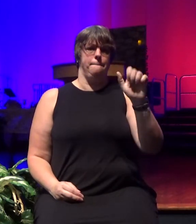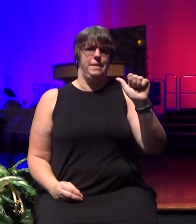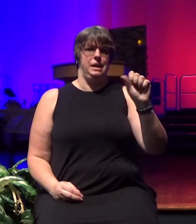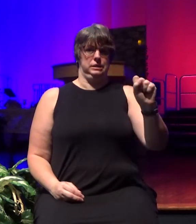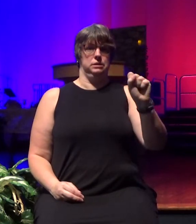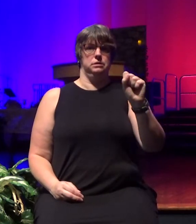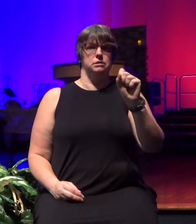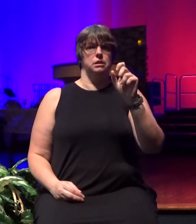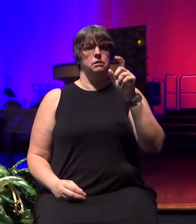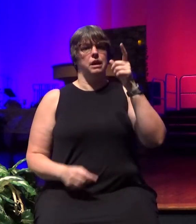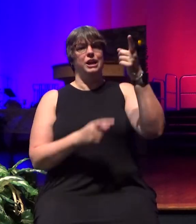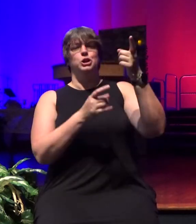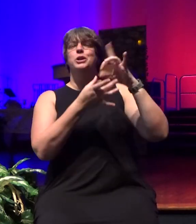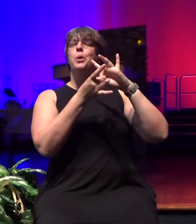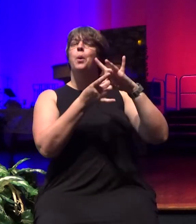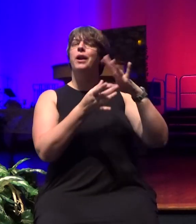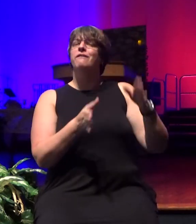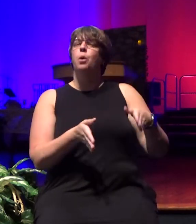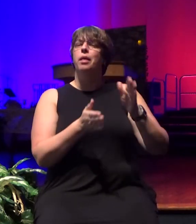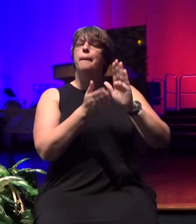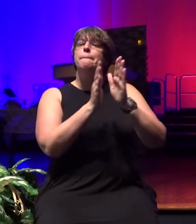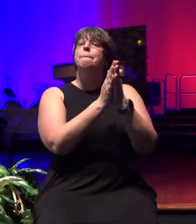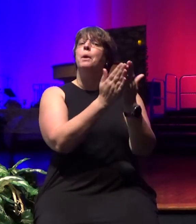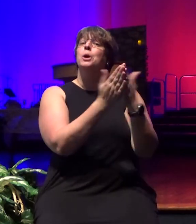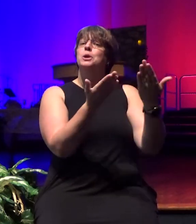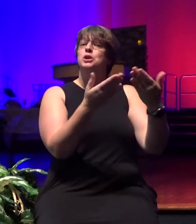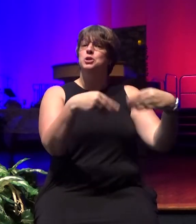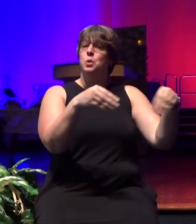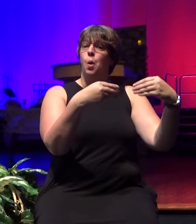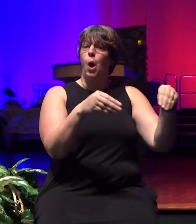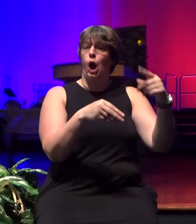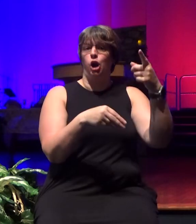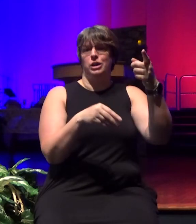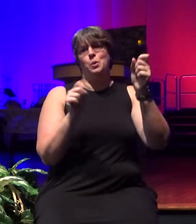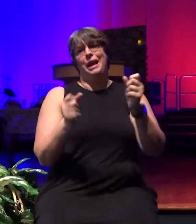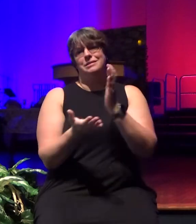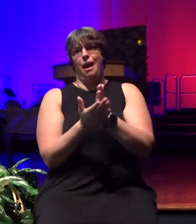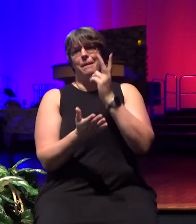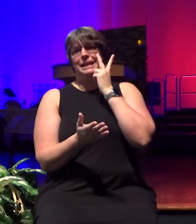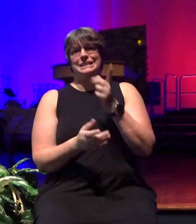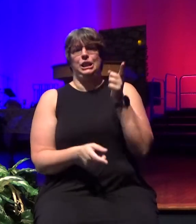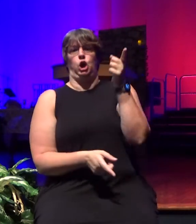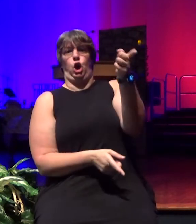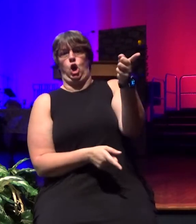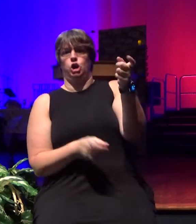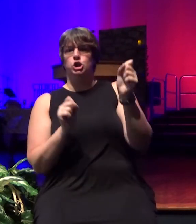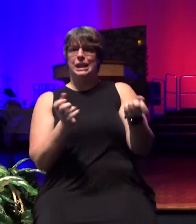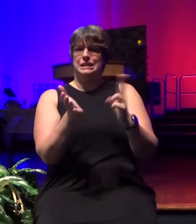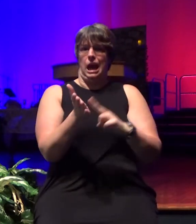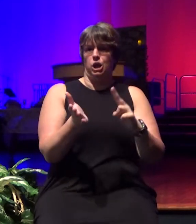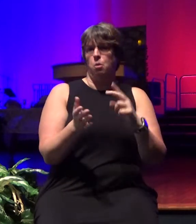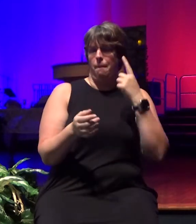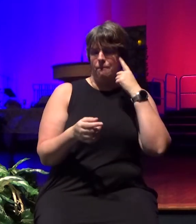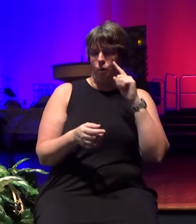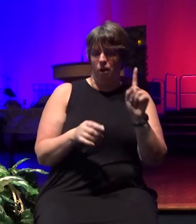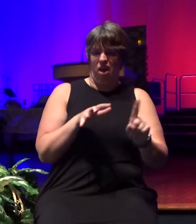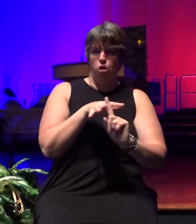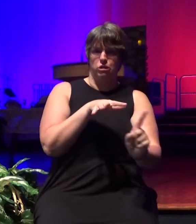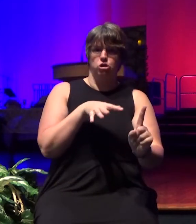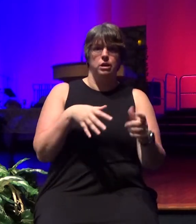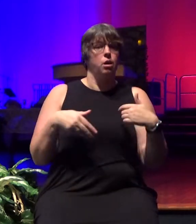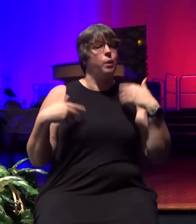just stop in and she can get you signed up. Please do so ASAP. I don't know how long these are going to keep going, so don't wait too